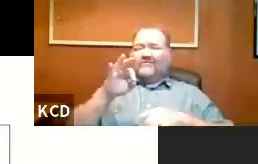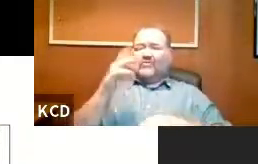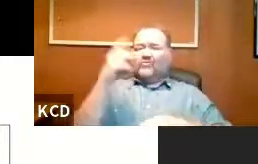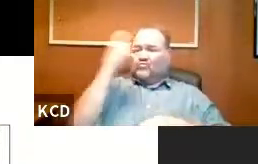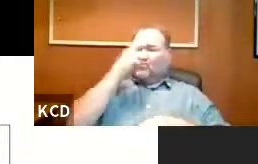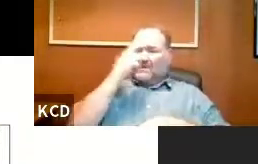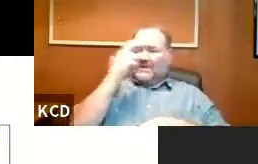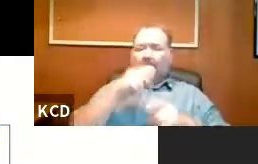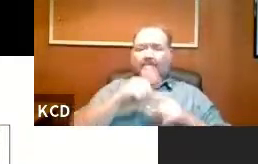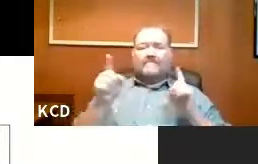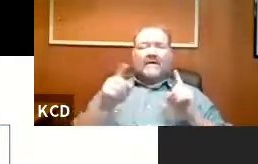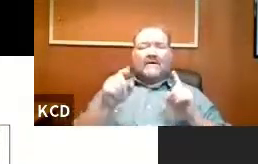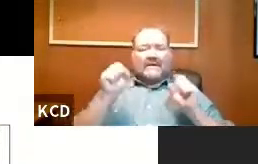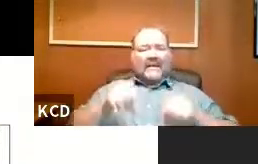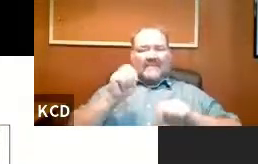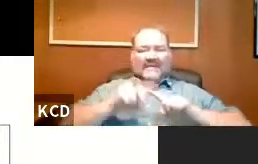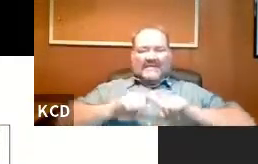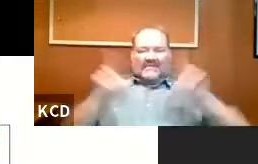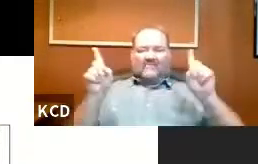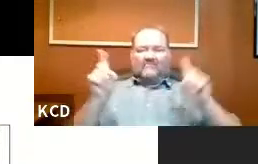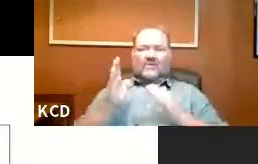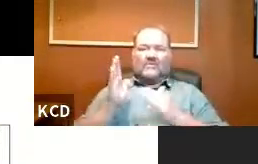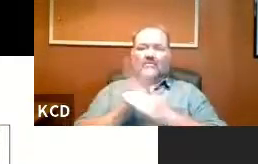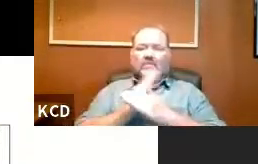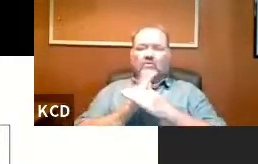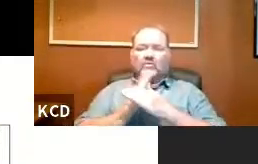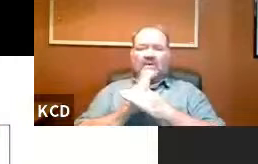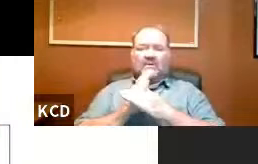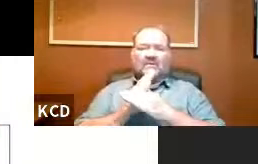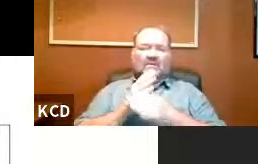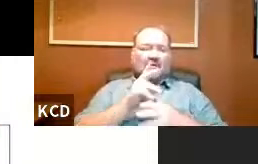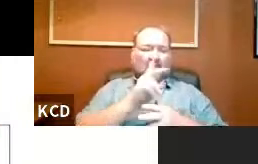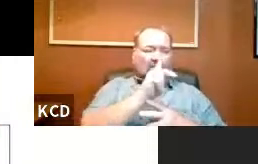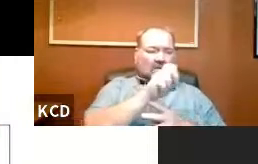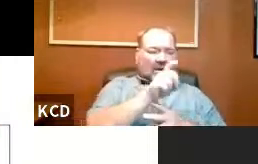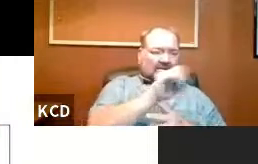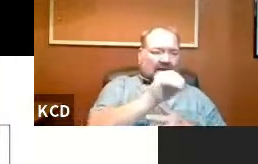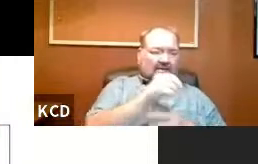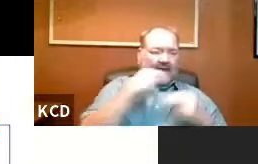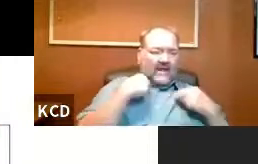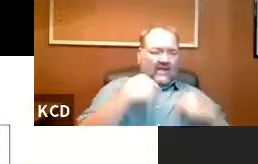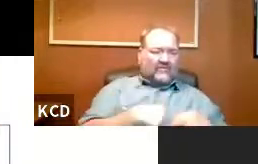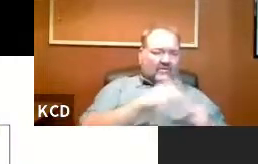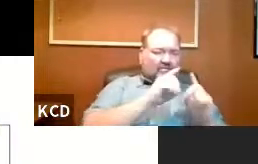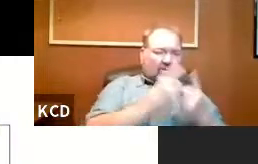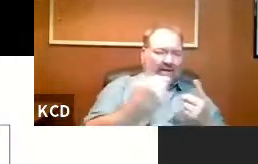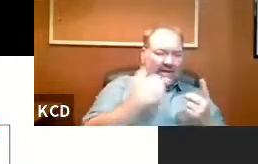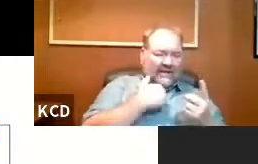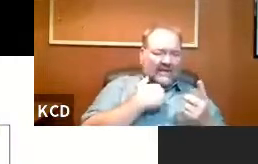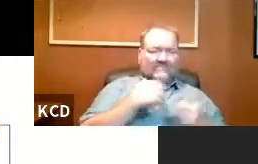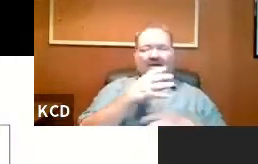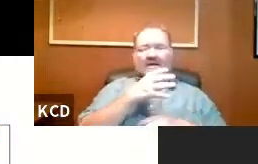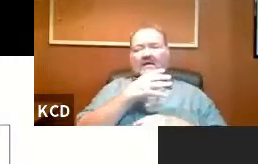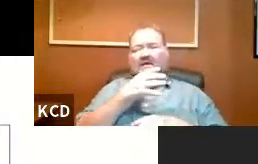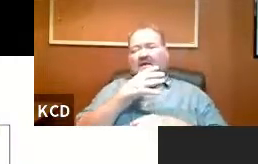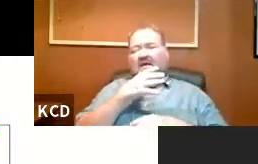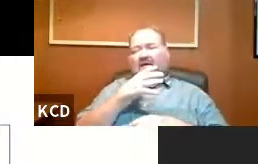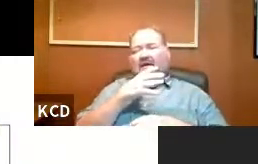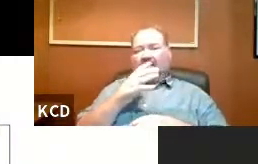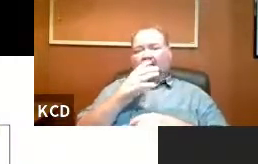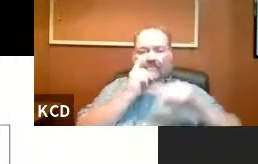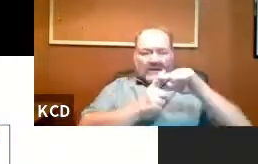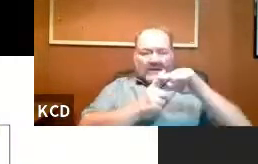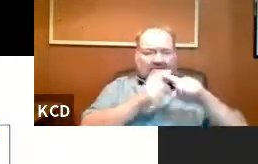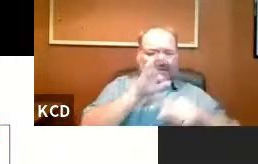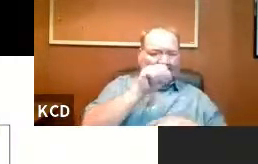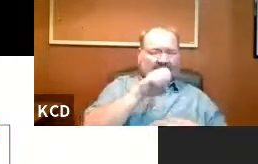but there can be a discrepancy between what Knox County Health Department has as confirmed cases and what TDH has,